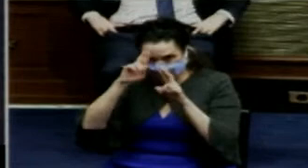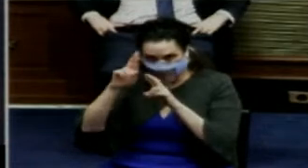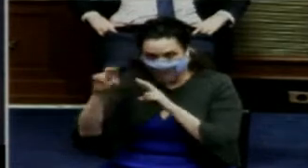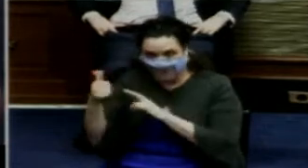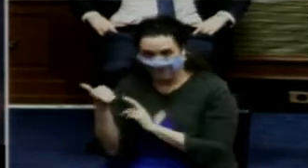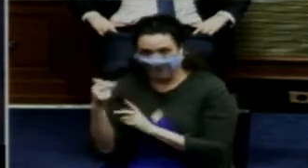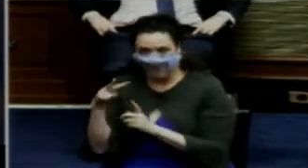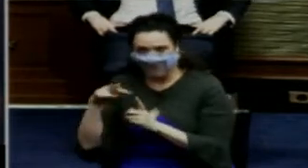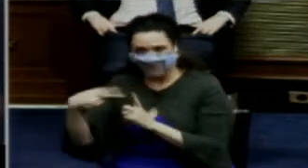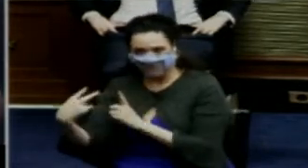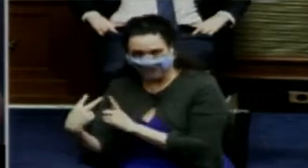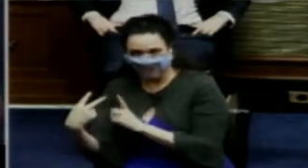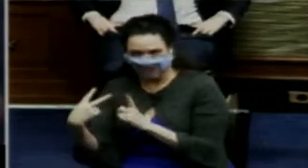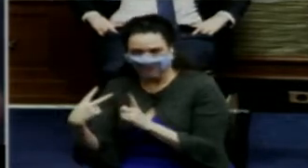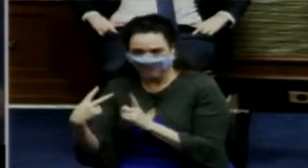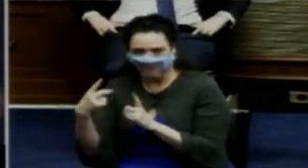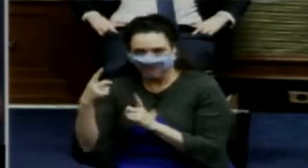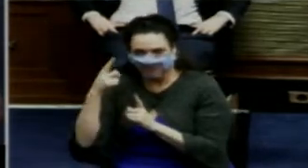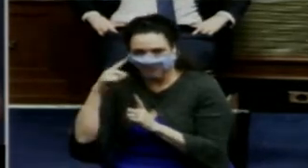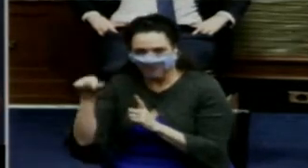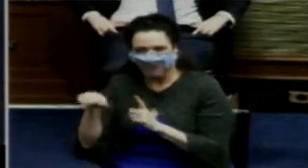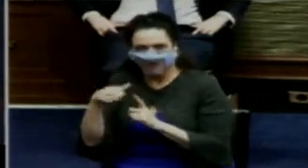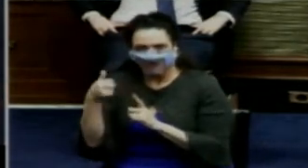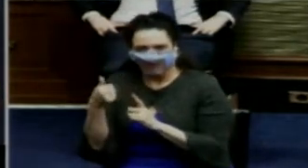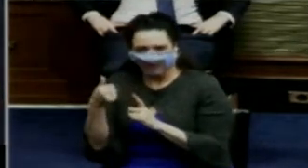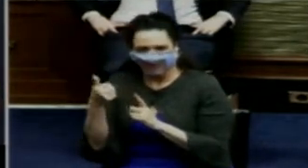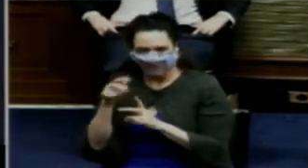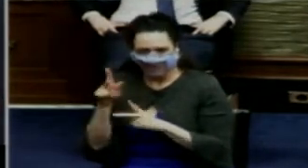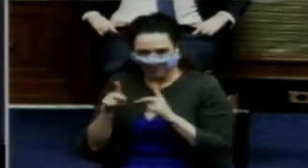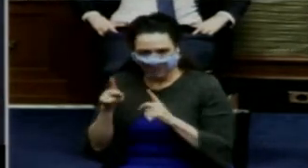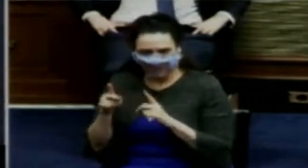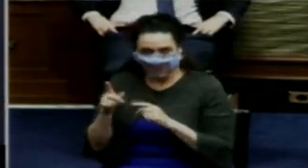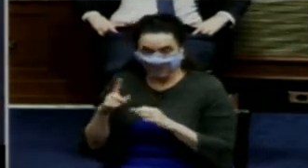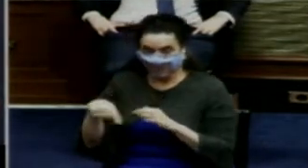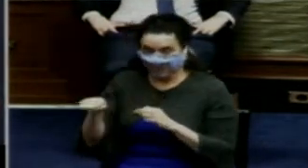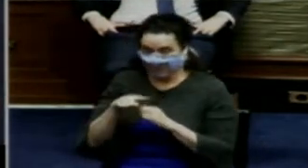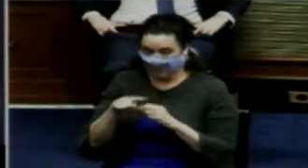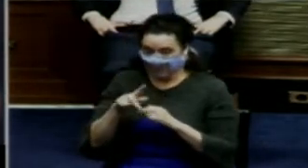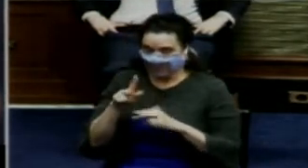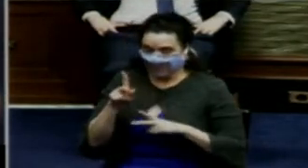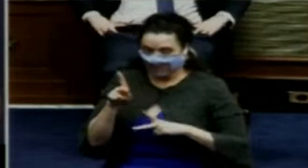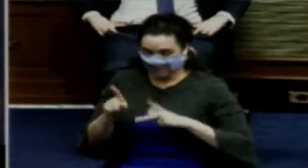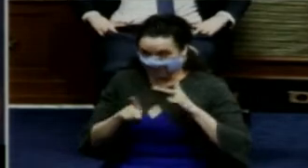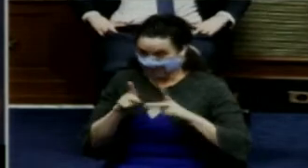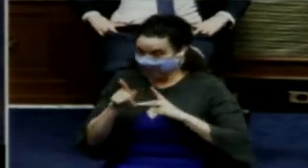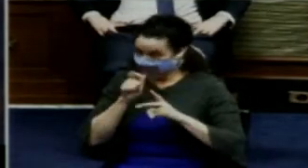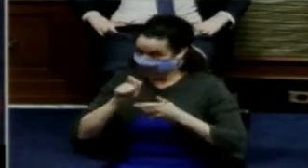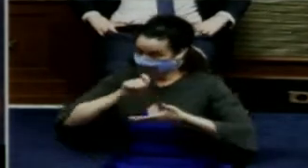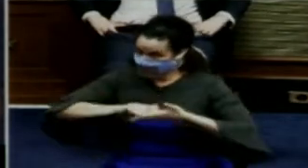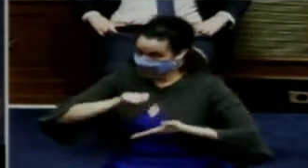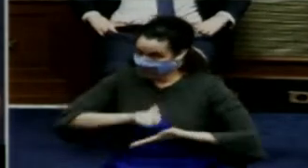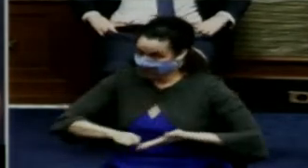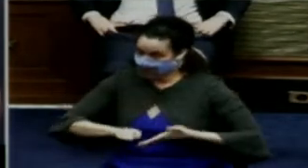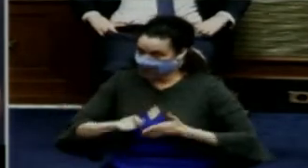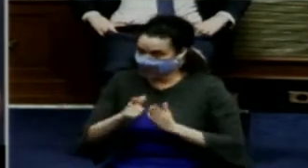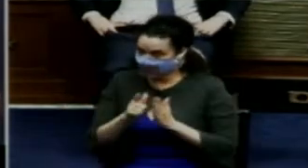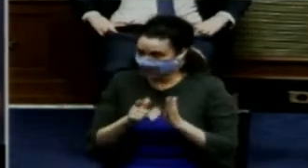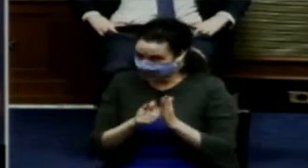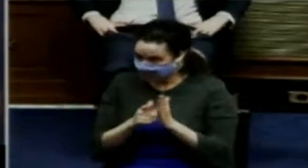opinions of others who happen to be among those who have propounded this legislation in the form of